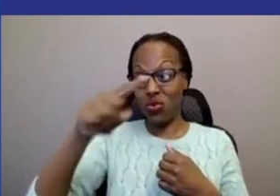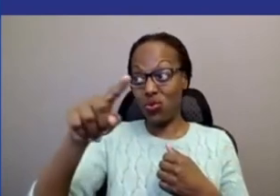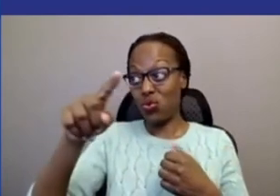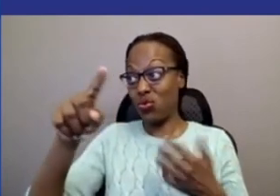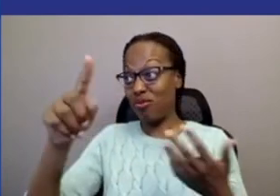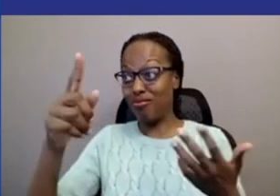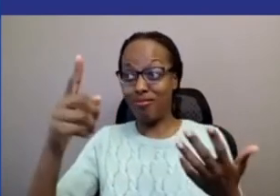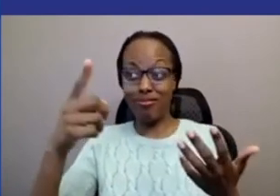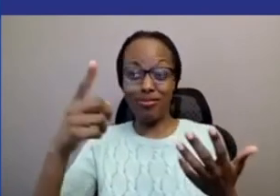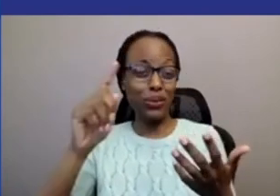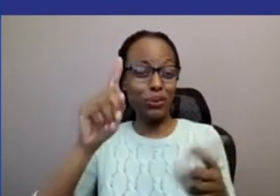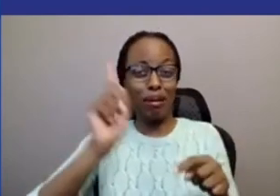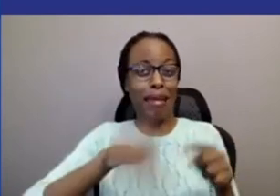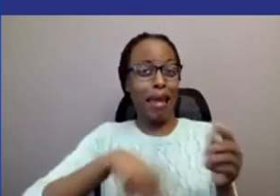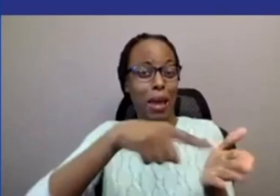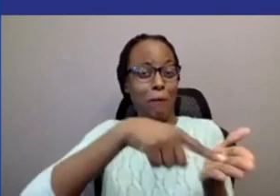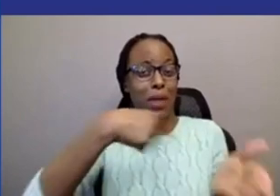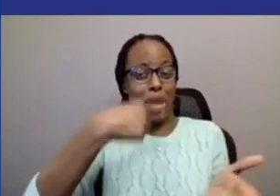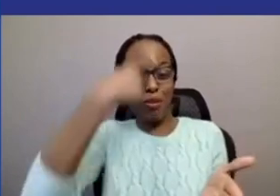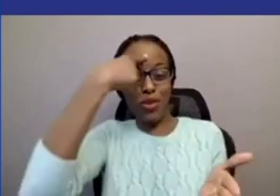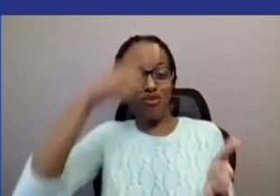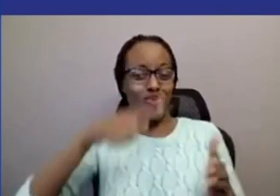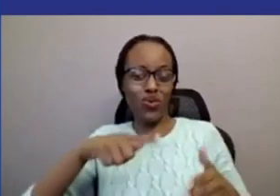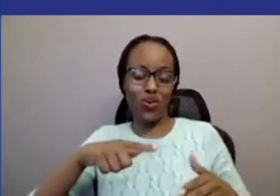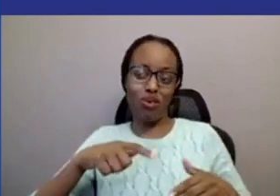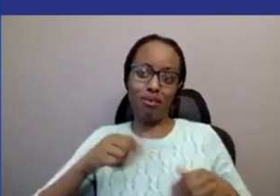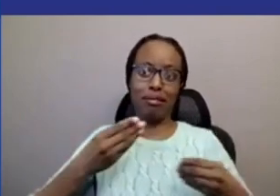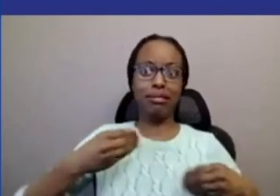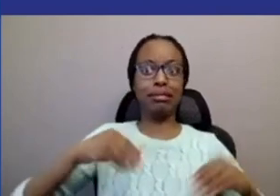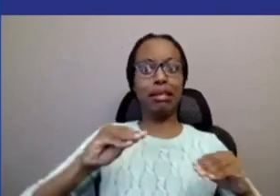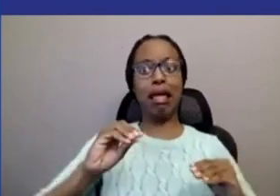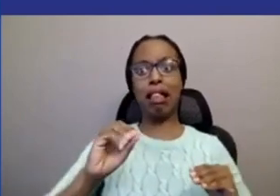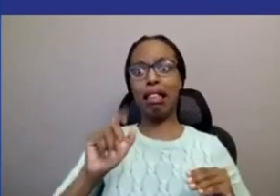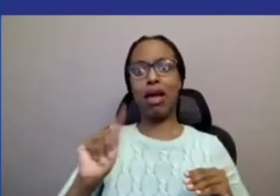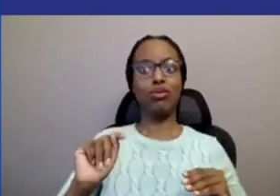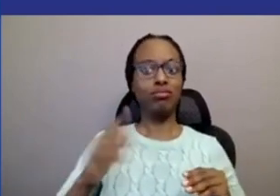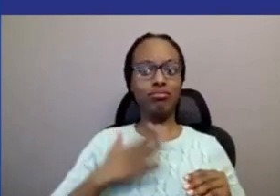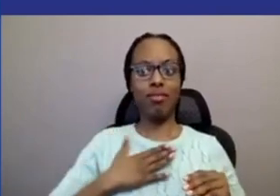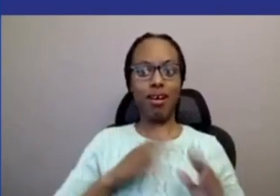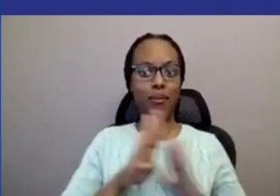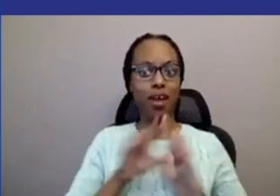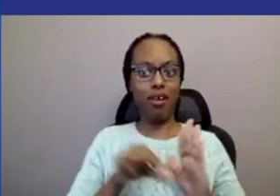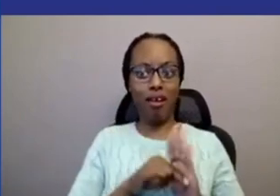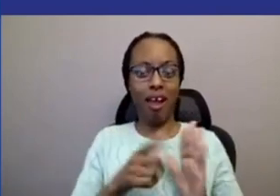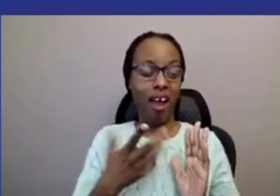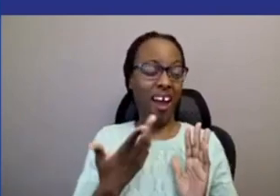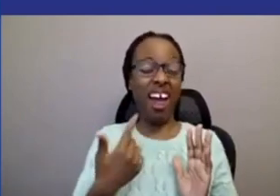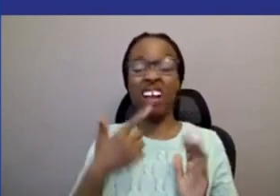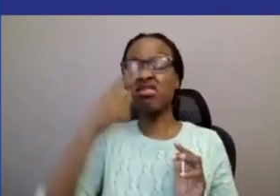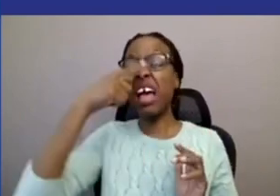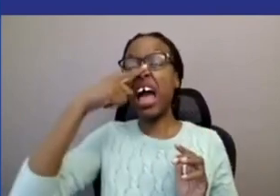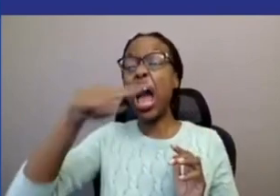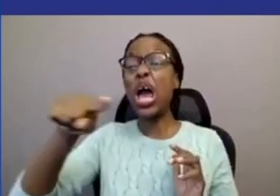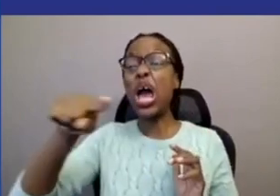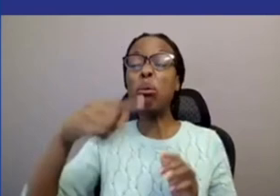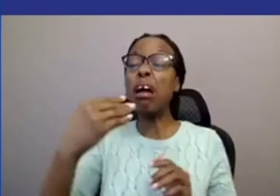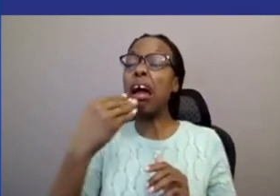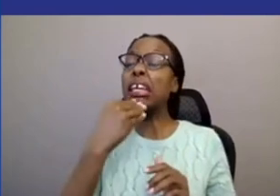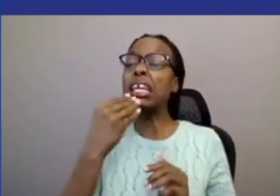It's like, you gotta go home. It's like, I'll die. I'll eat a peanut butter jelly sandwich, but you gotta keep it moving. Like, I'm not doing